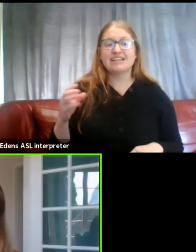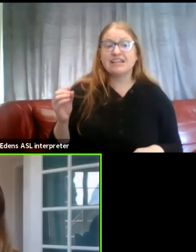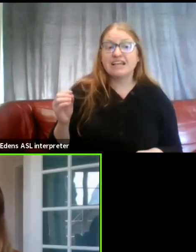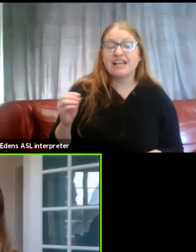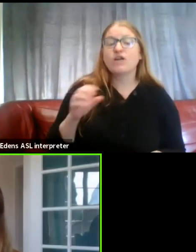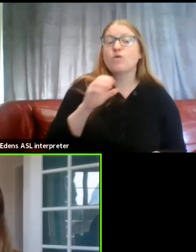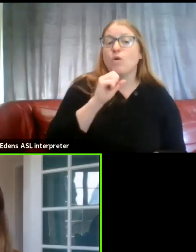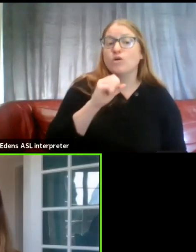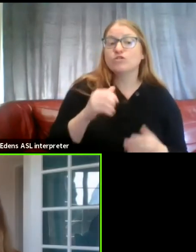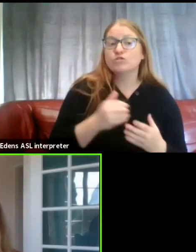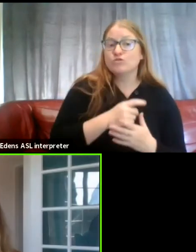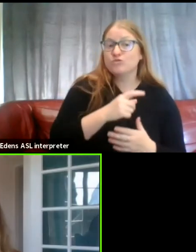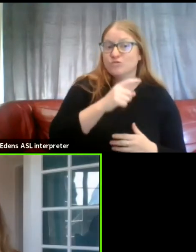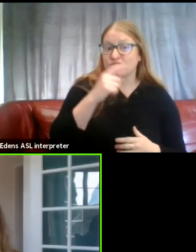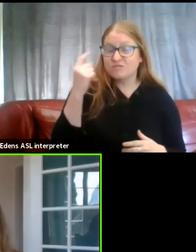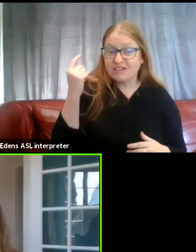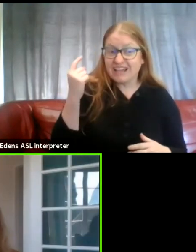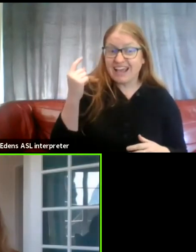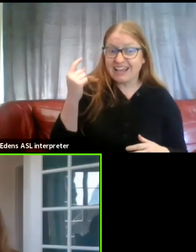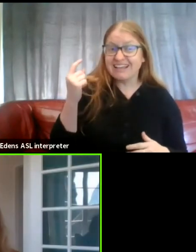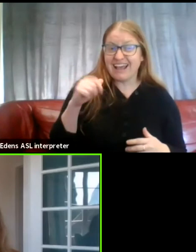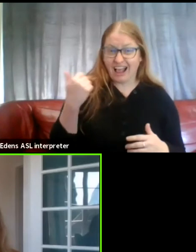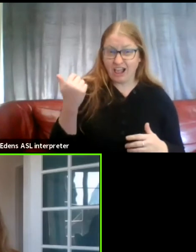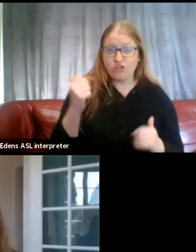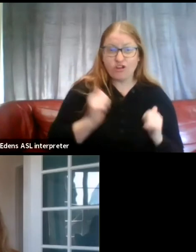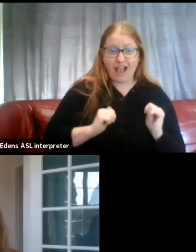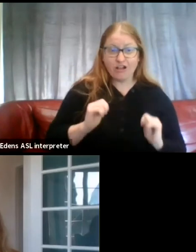is the New Black, which are both, I think are both